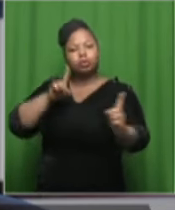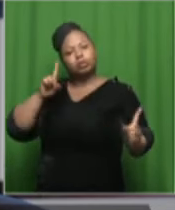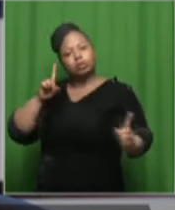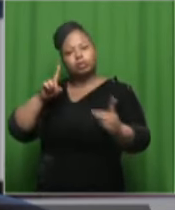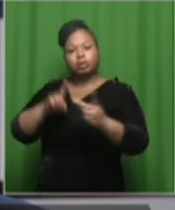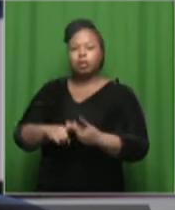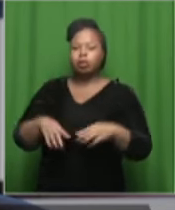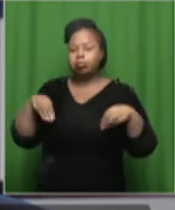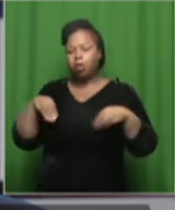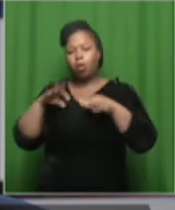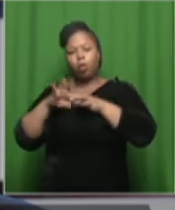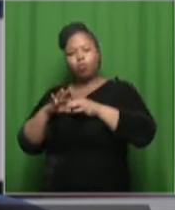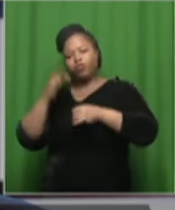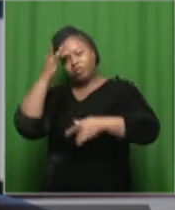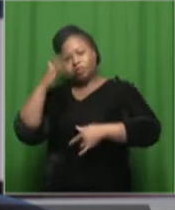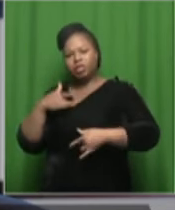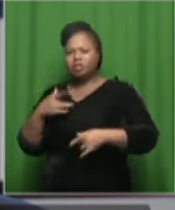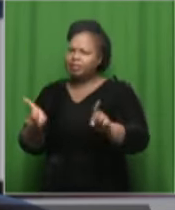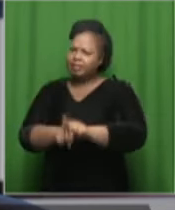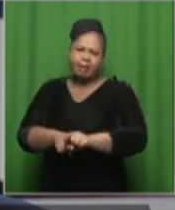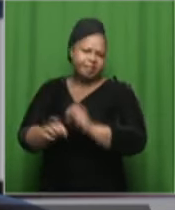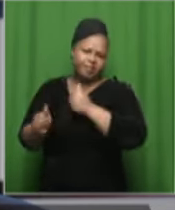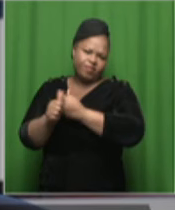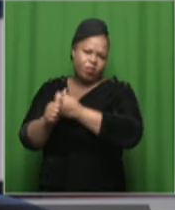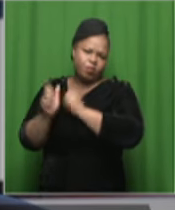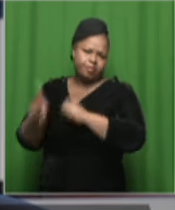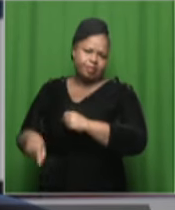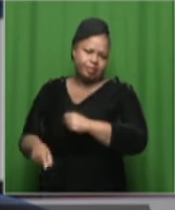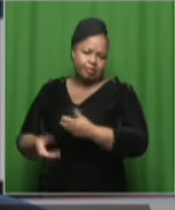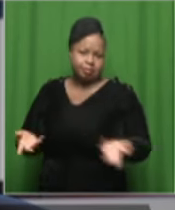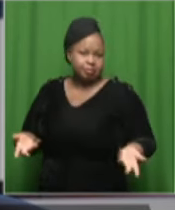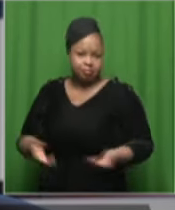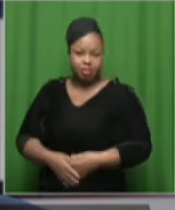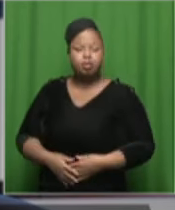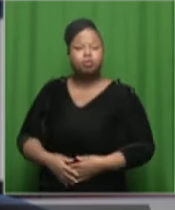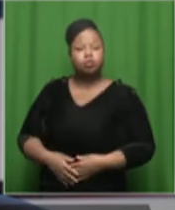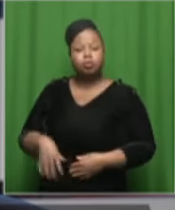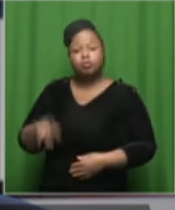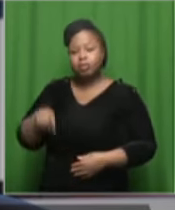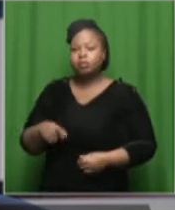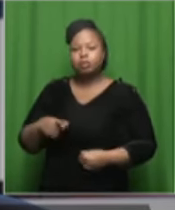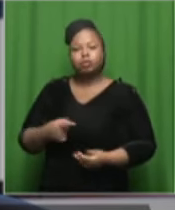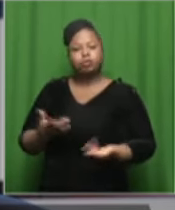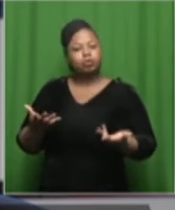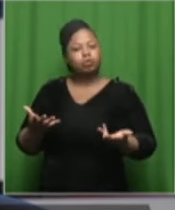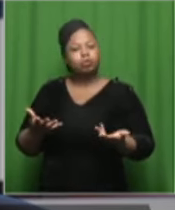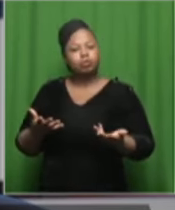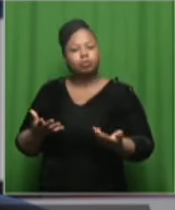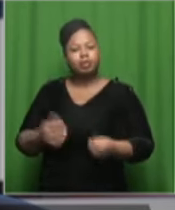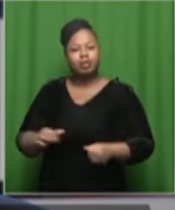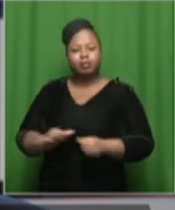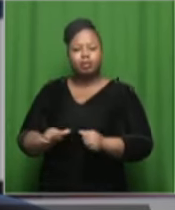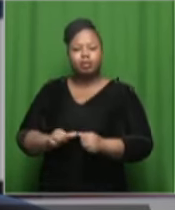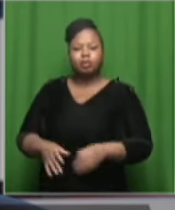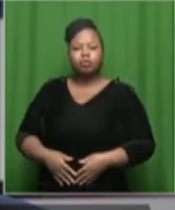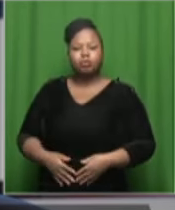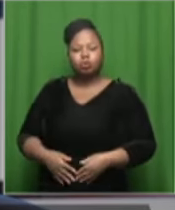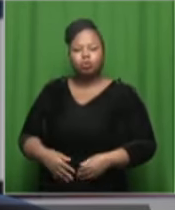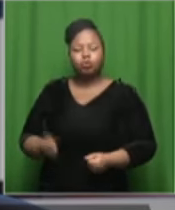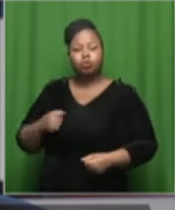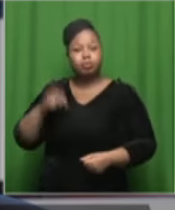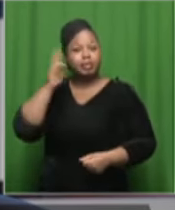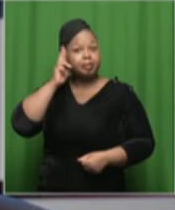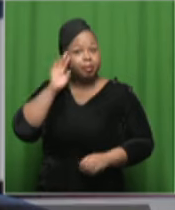don't feel well. Those are exactly the same principles that apply here. So just encourage everyone not to have a bad short-term